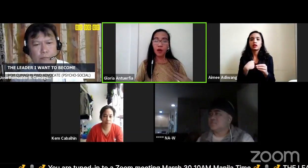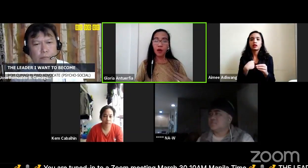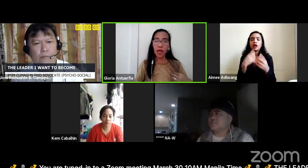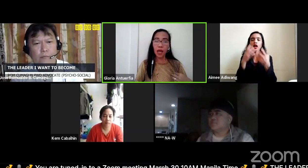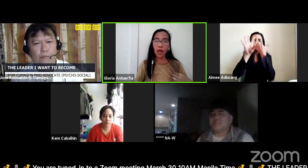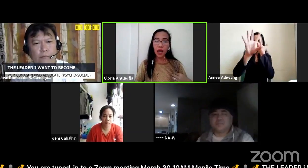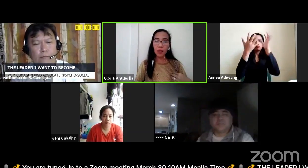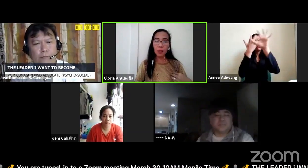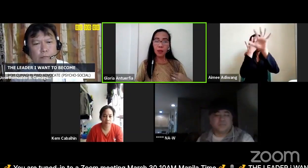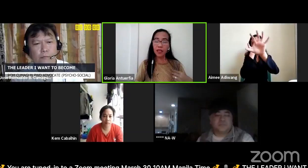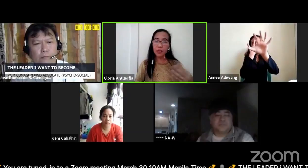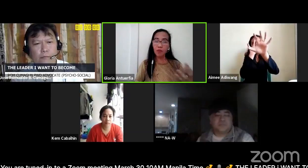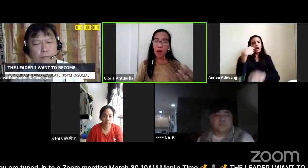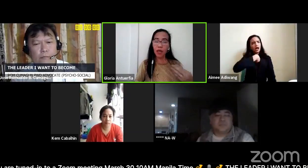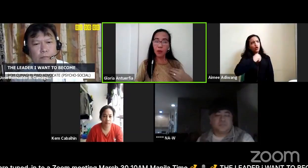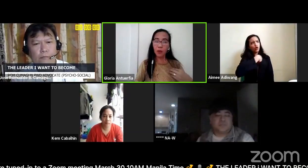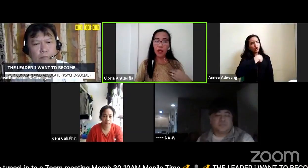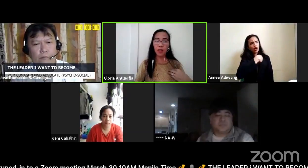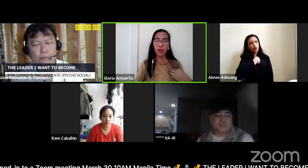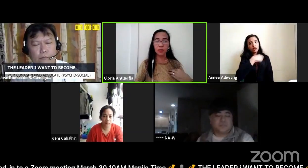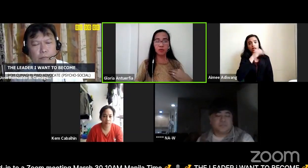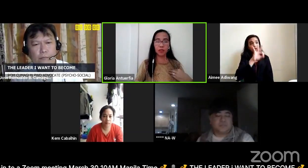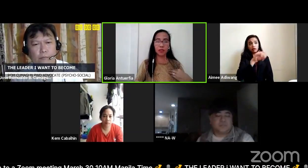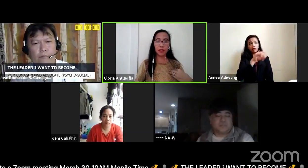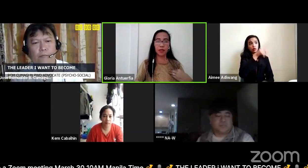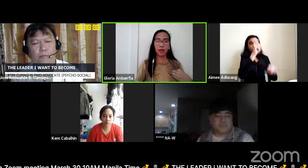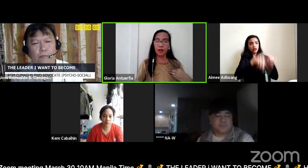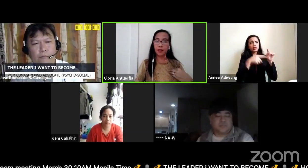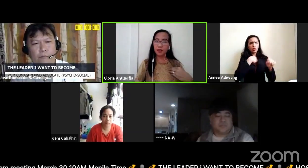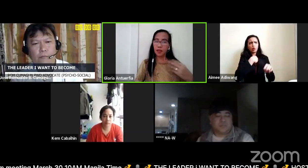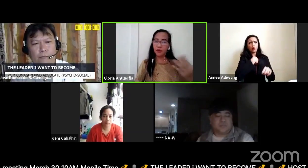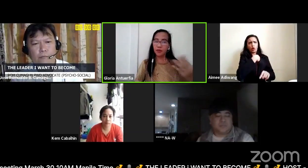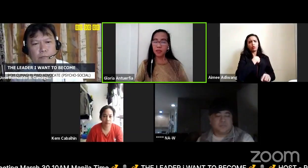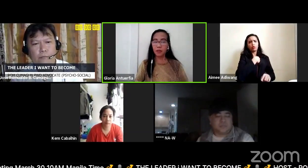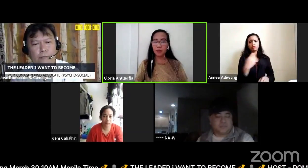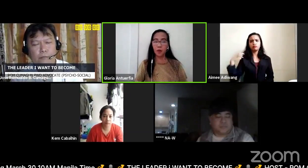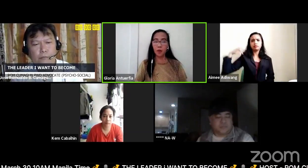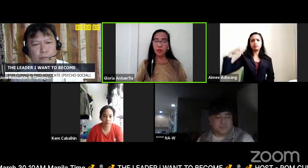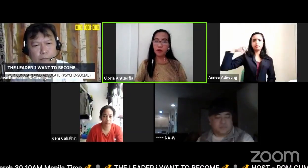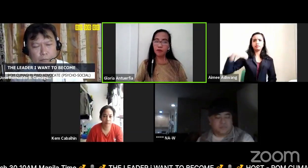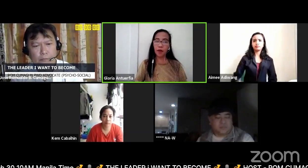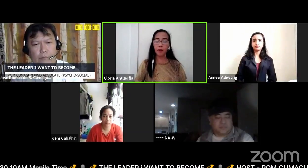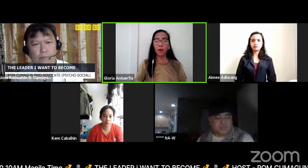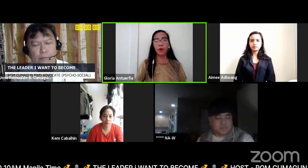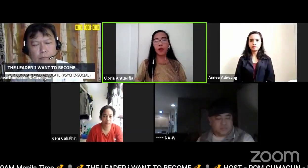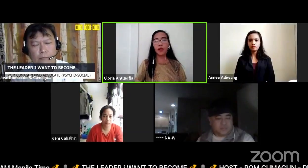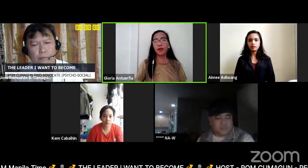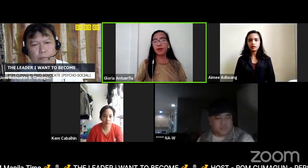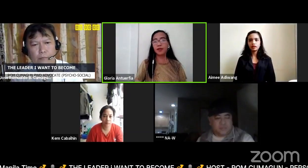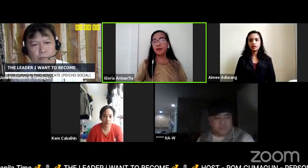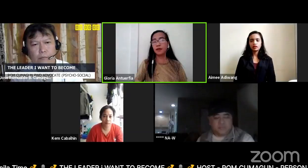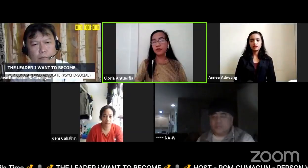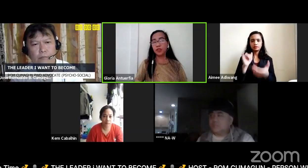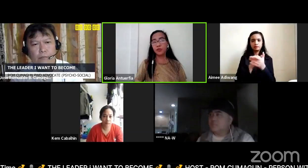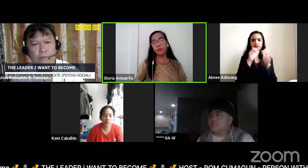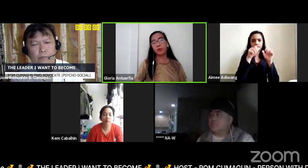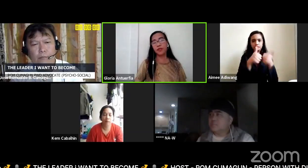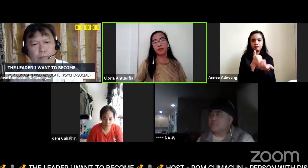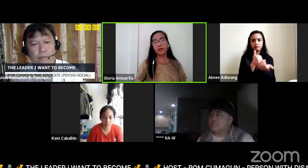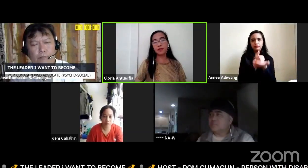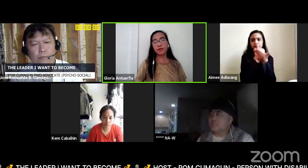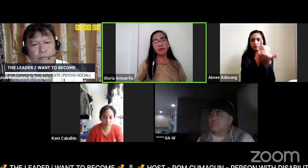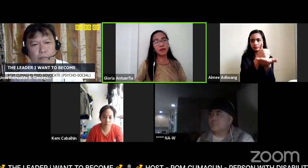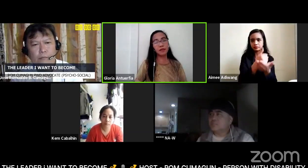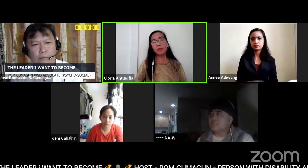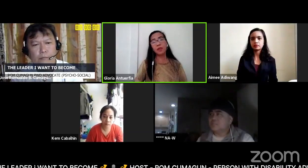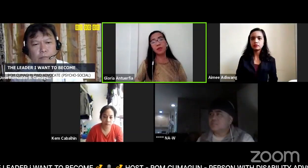na ako na lang, pag hindi mo kaya, ako na lang yung pupunta sa PCSO, sa PAGCOR, Office